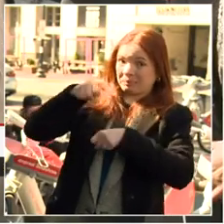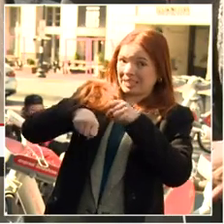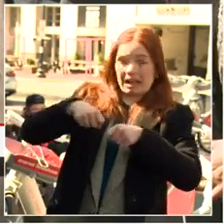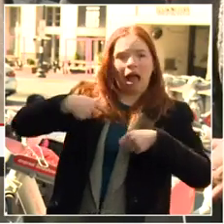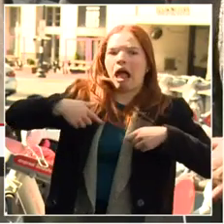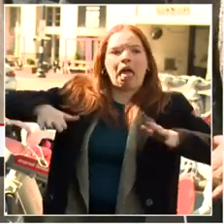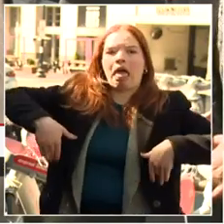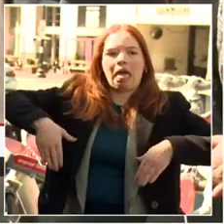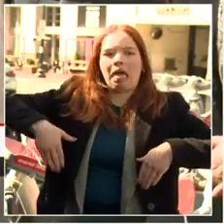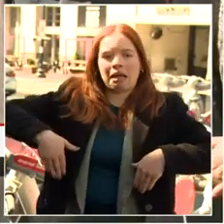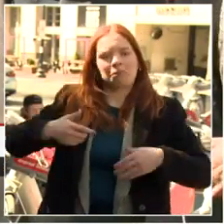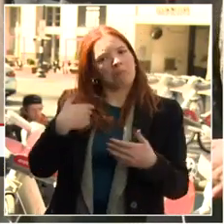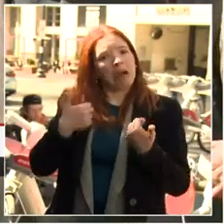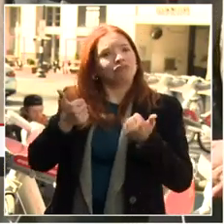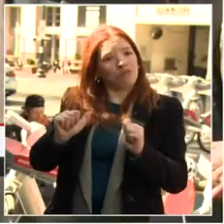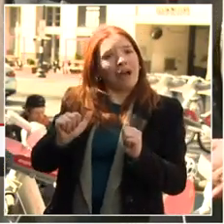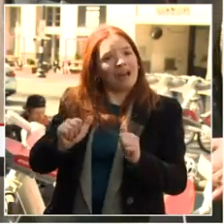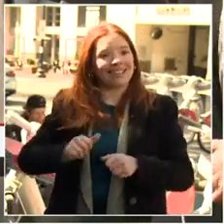one.